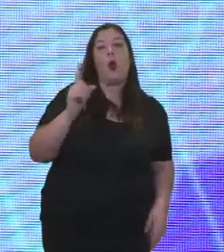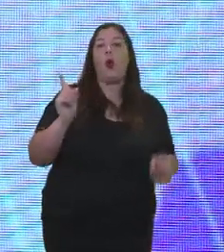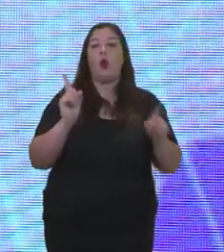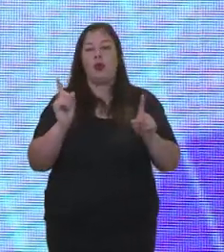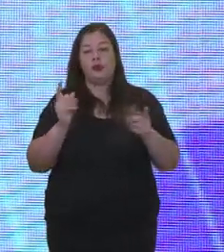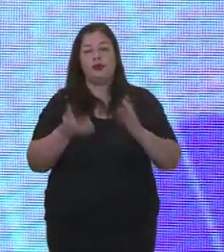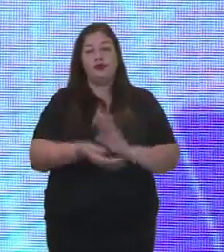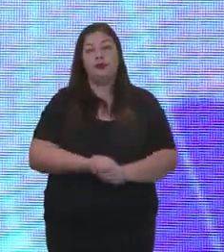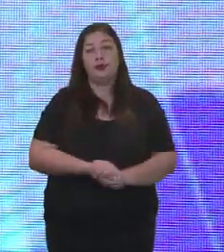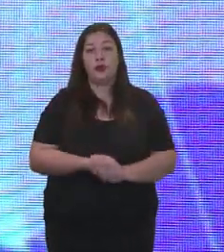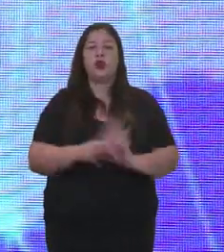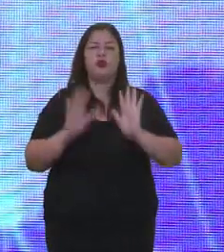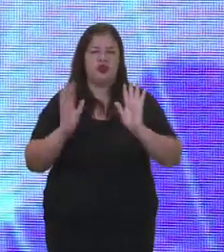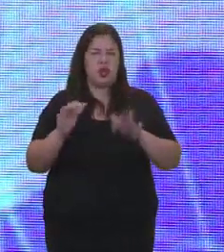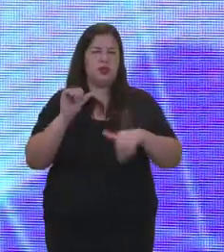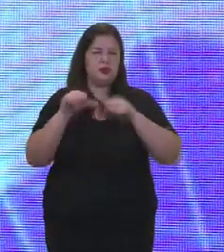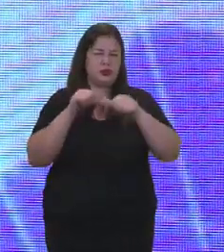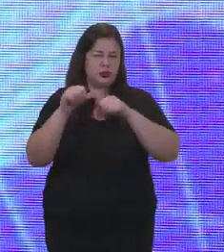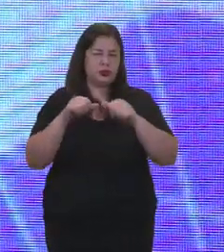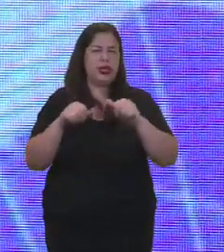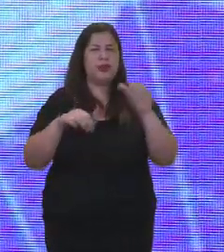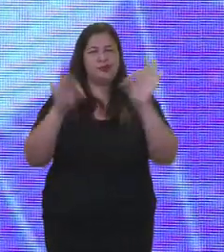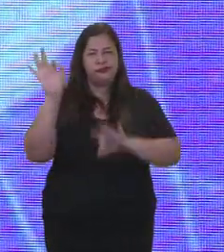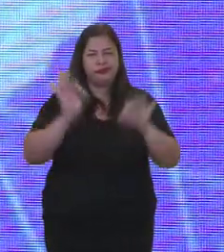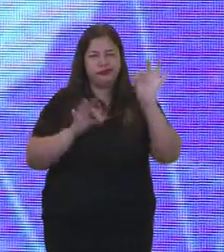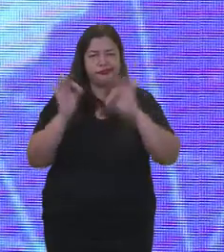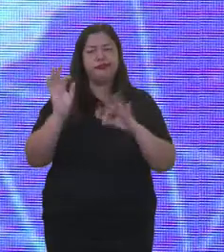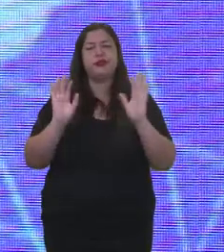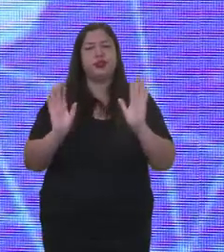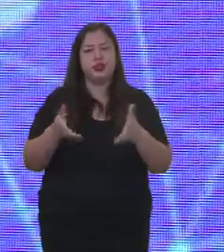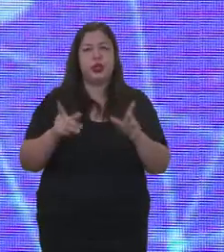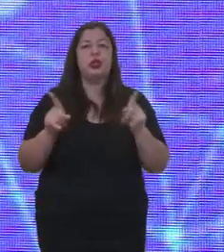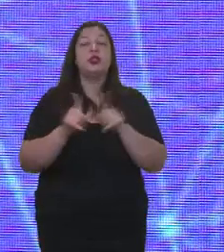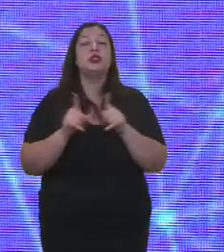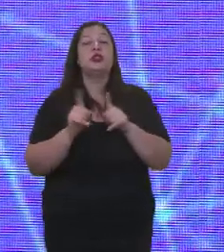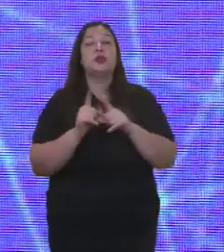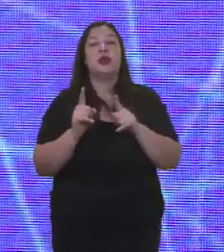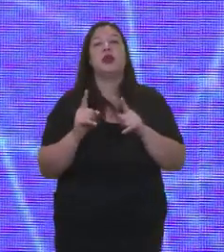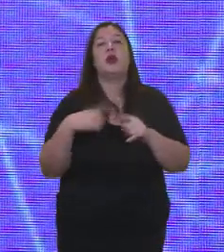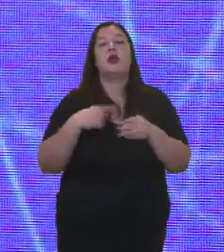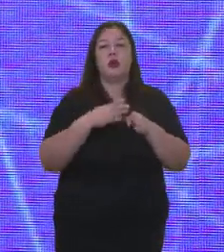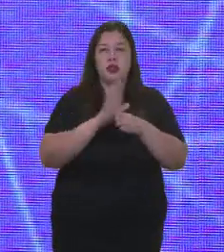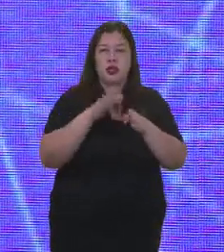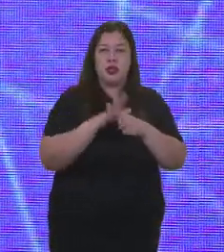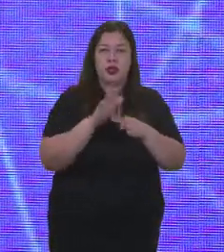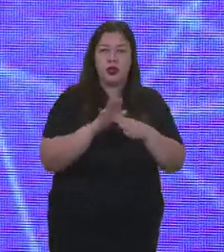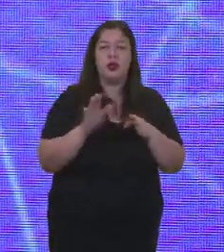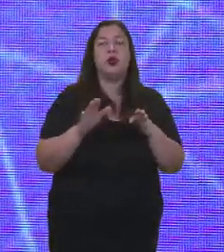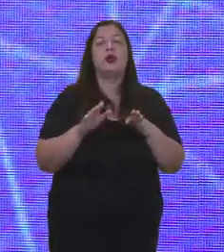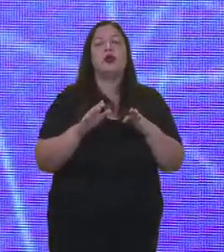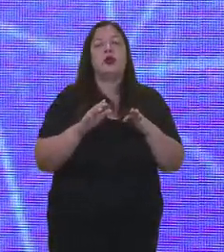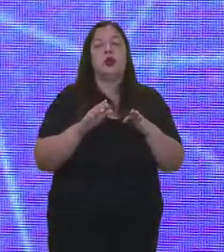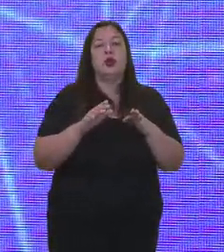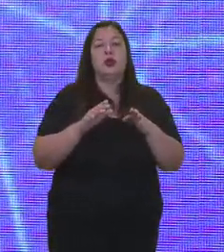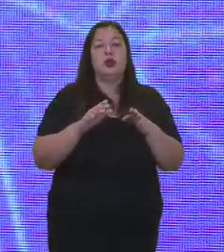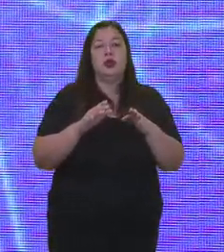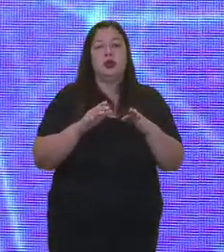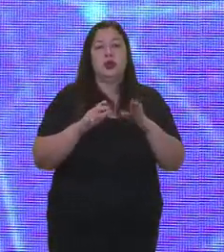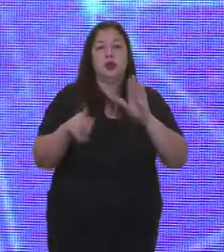I managed. And then we changed certain figures. I'm also a consultant at the stock